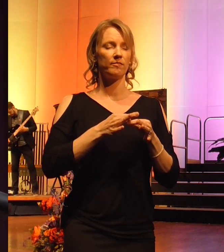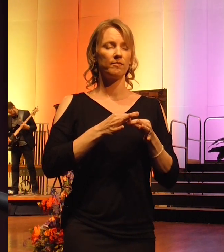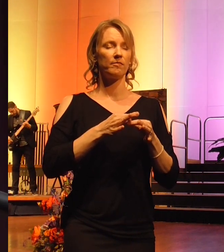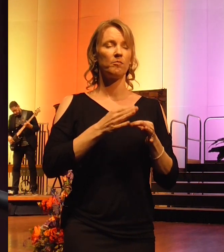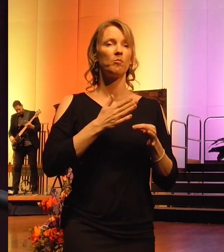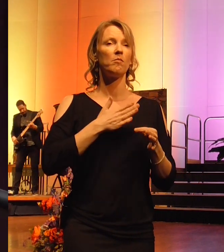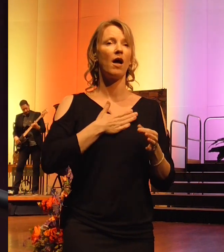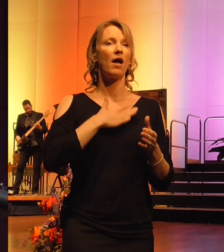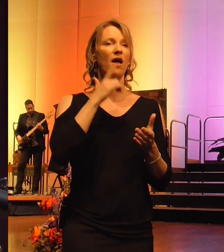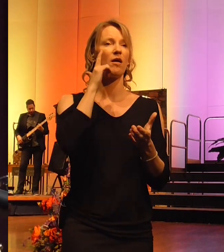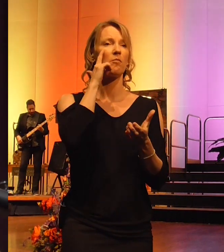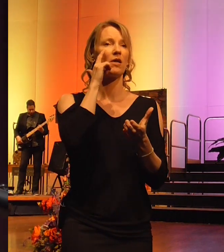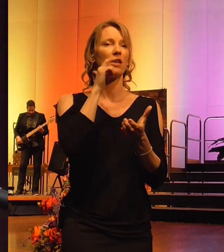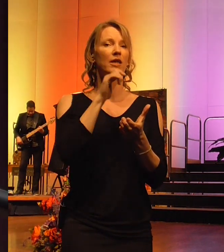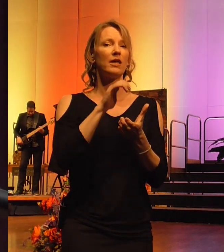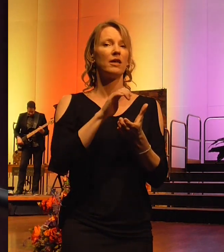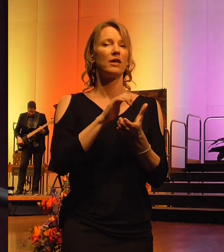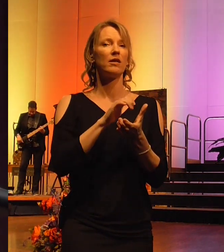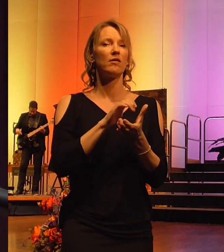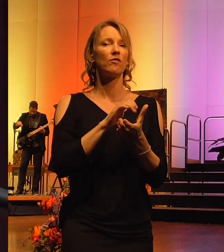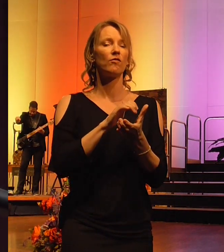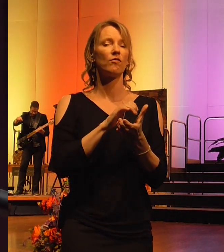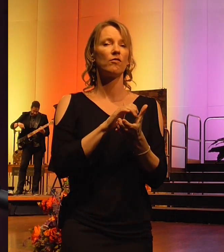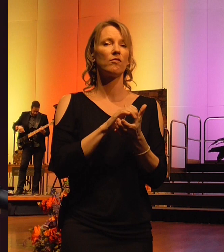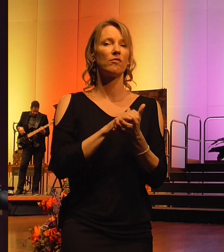and my belief,